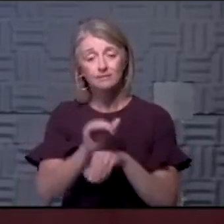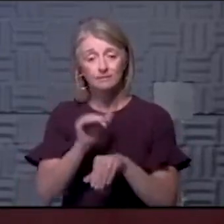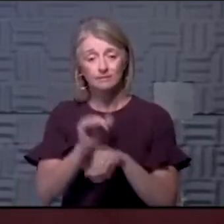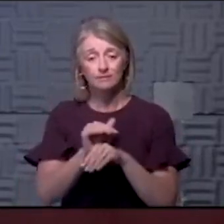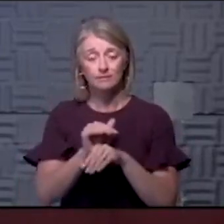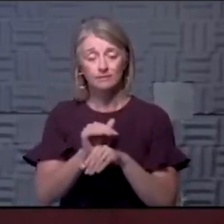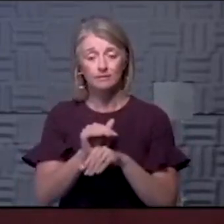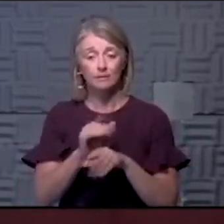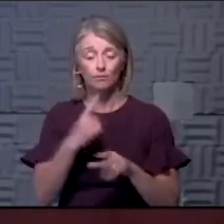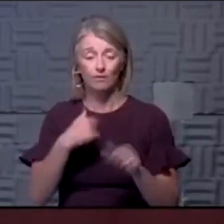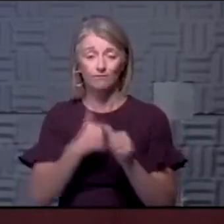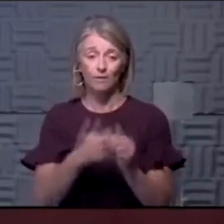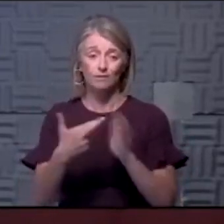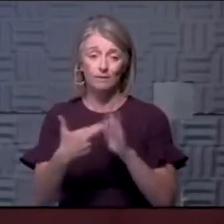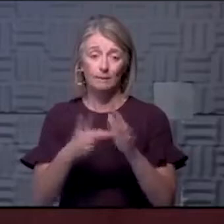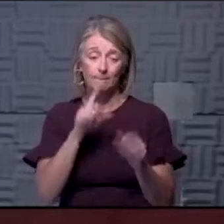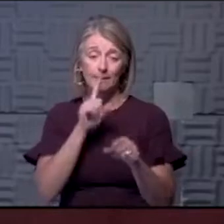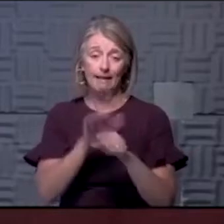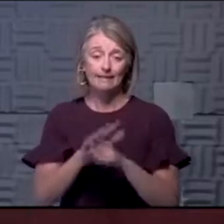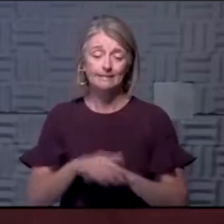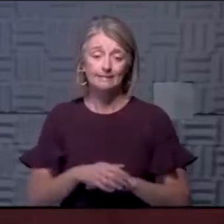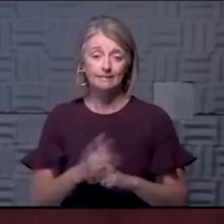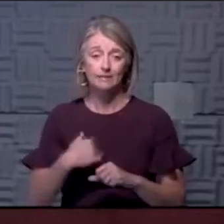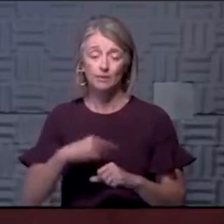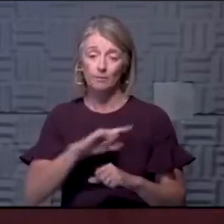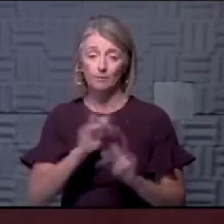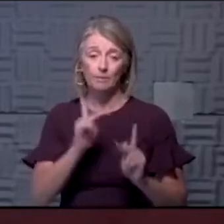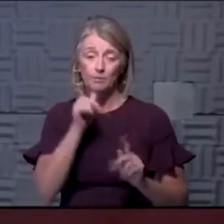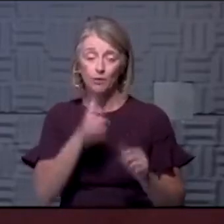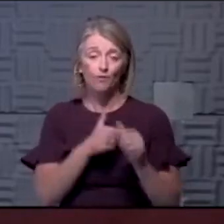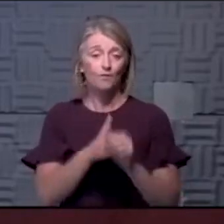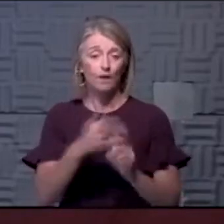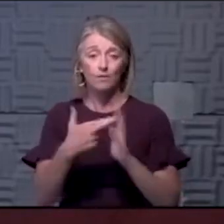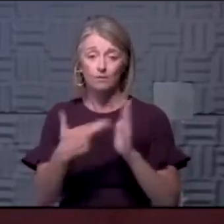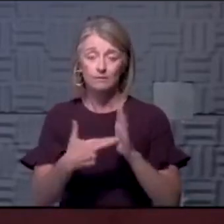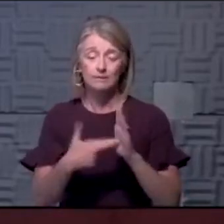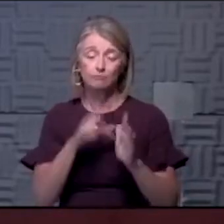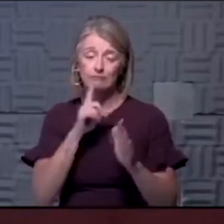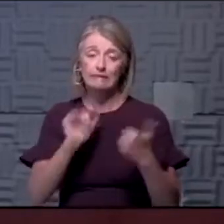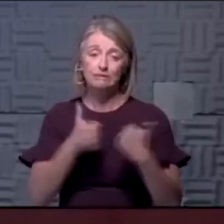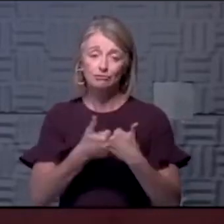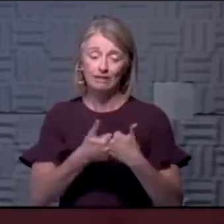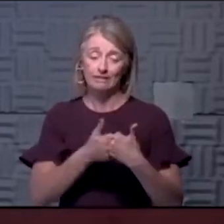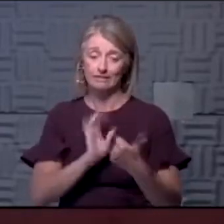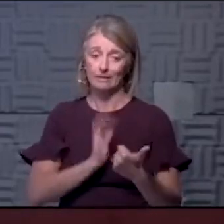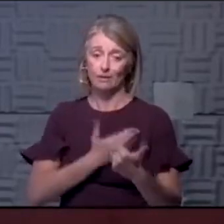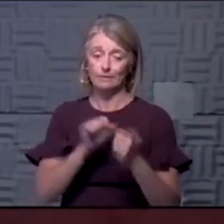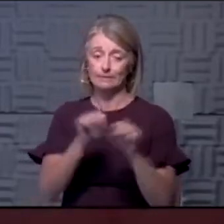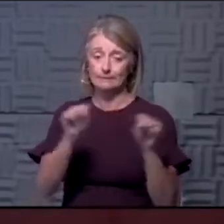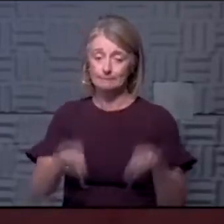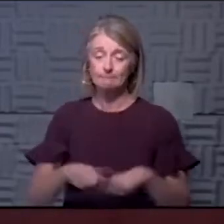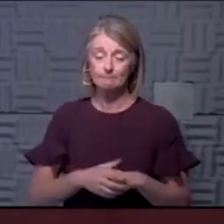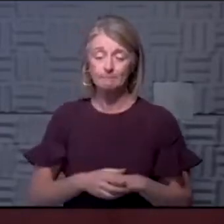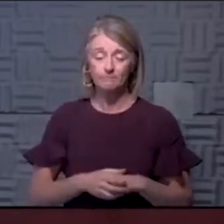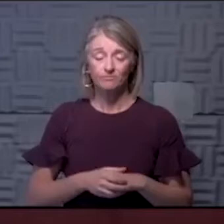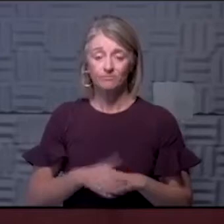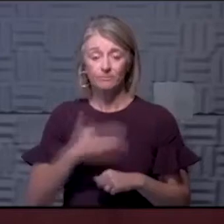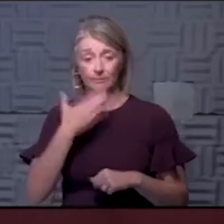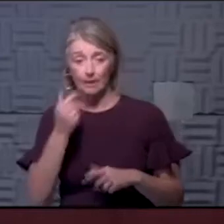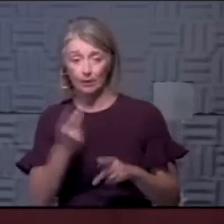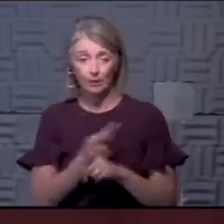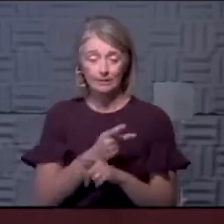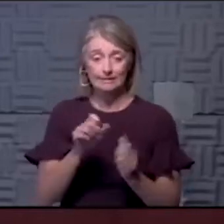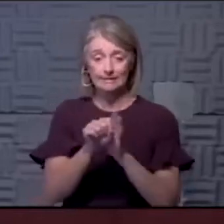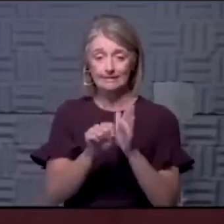around compliance, and when you don't get compliance, that then challenges the system, and for better or worse in the